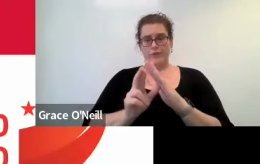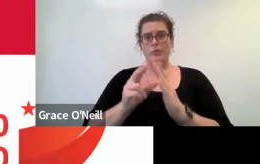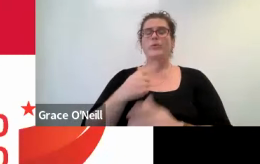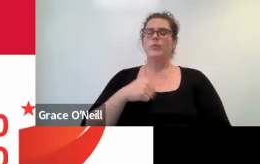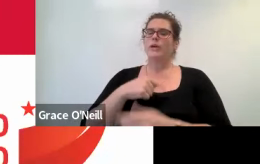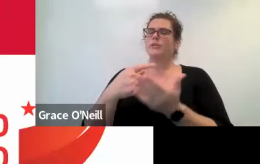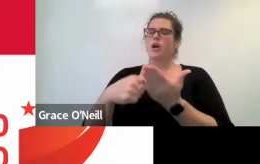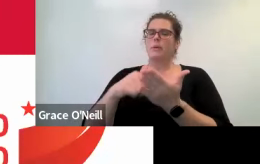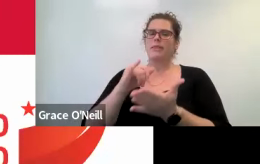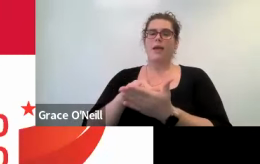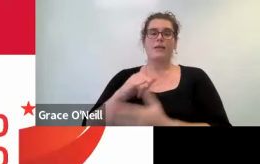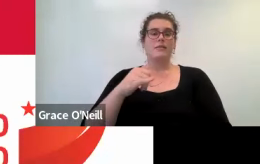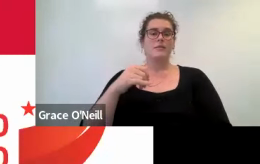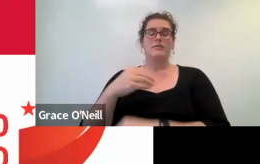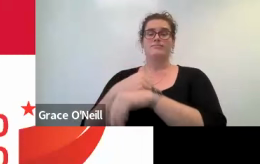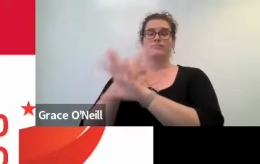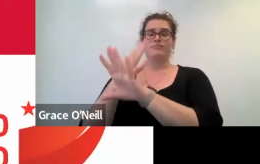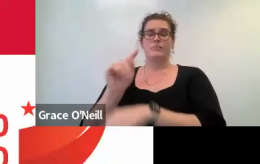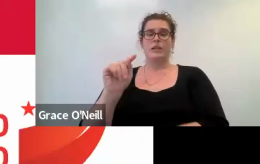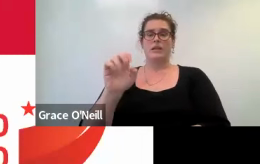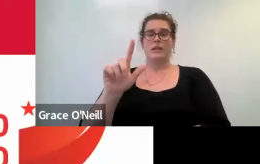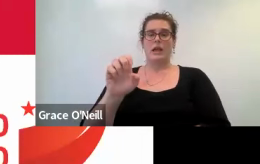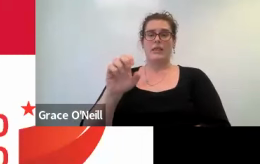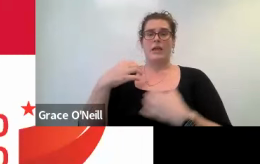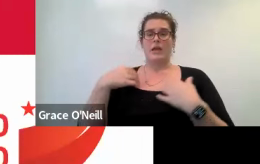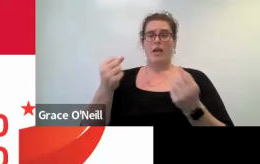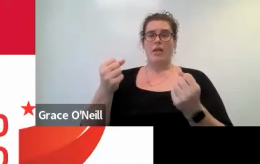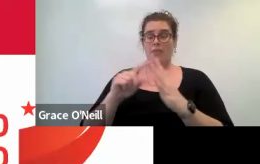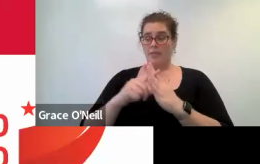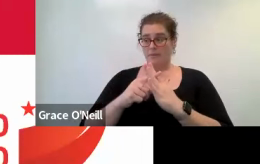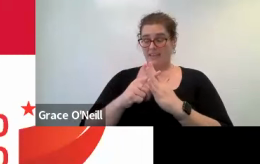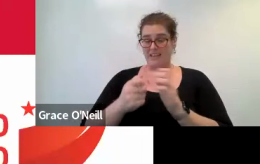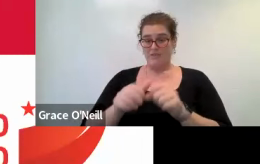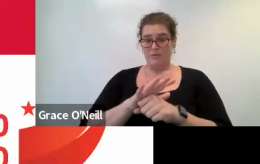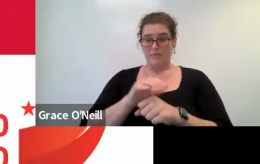that telehealth was not as readily available early on.